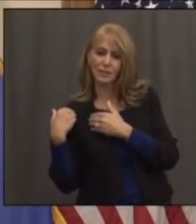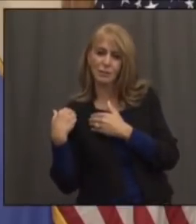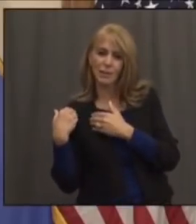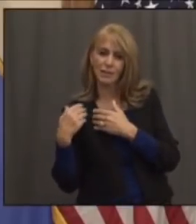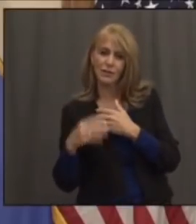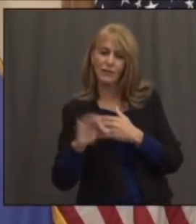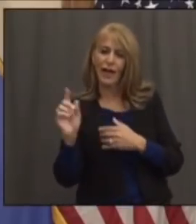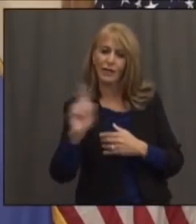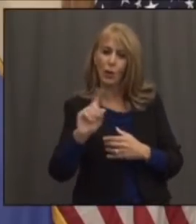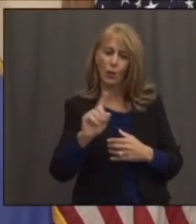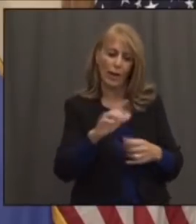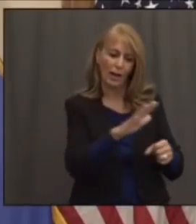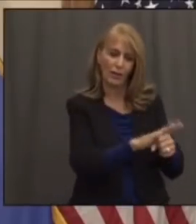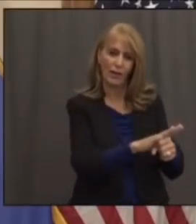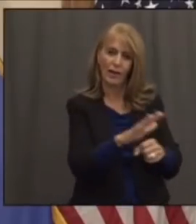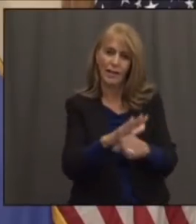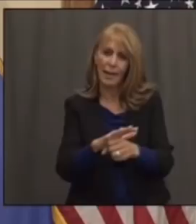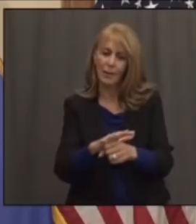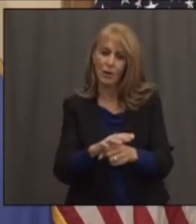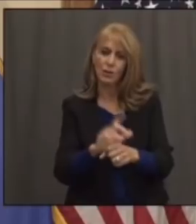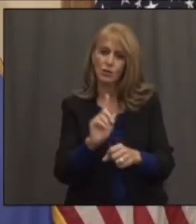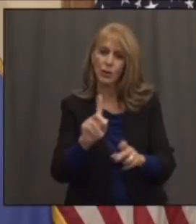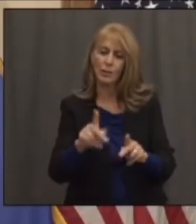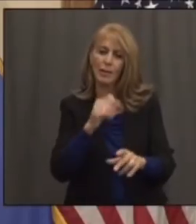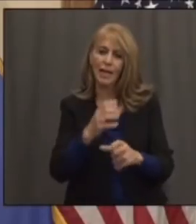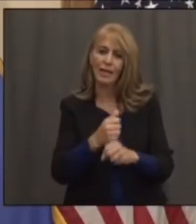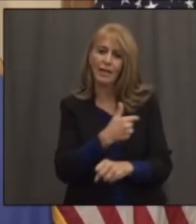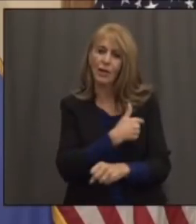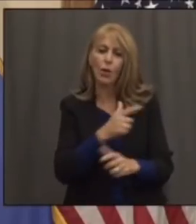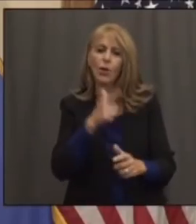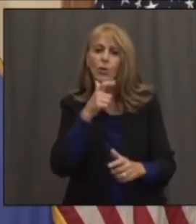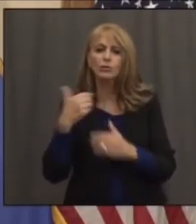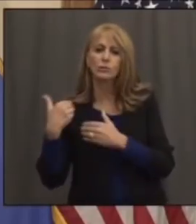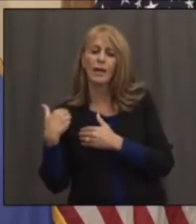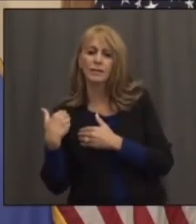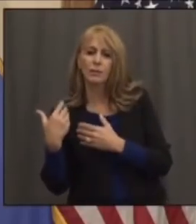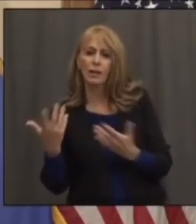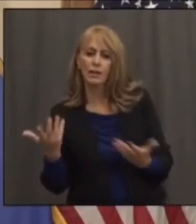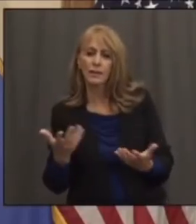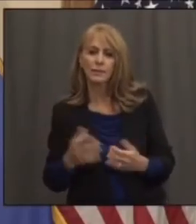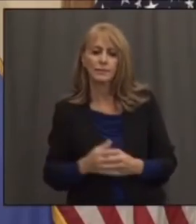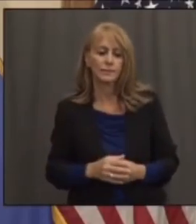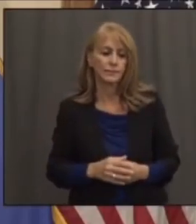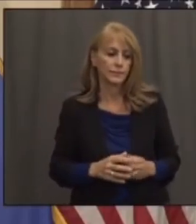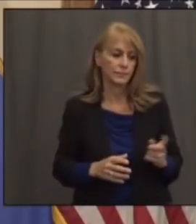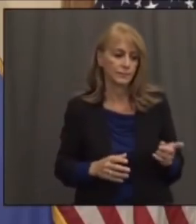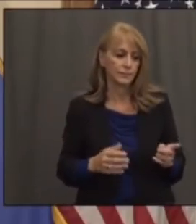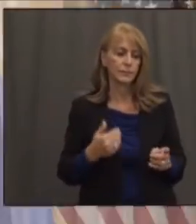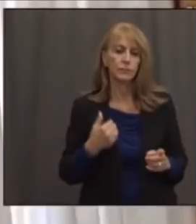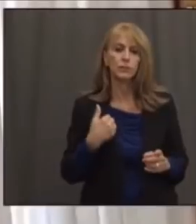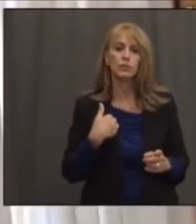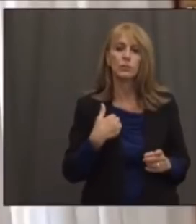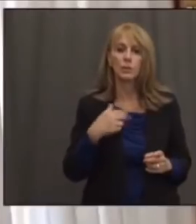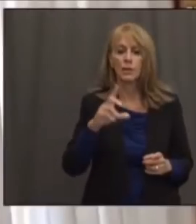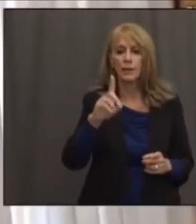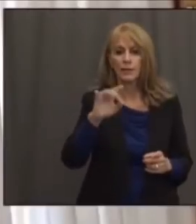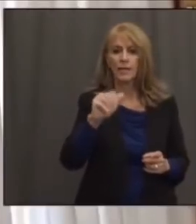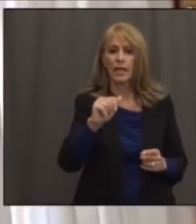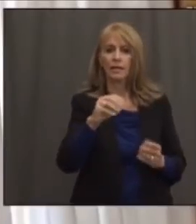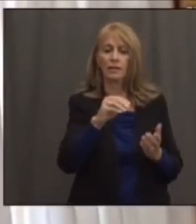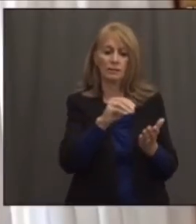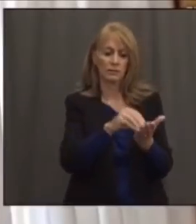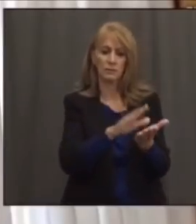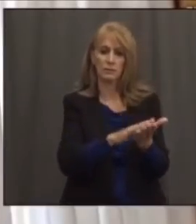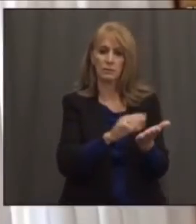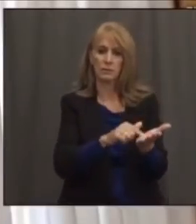it more on local health departments? What's the split? Well, we have the data published at the census tract level